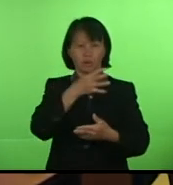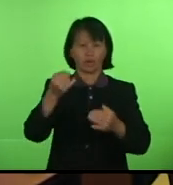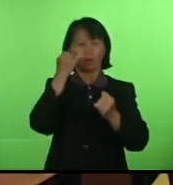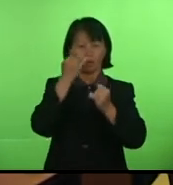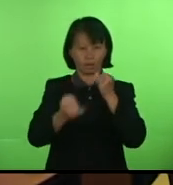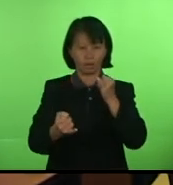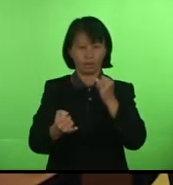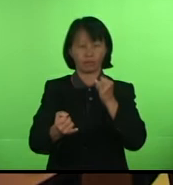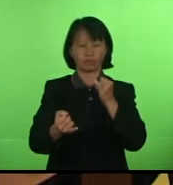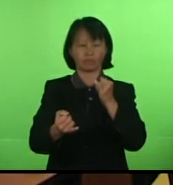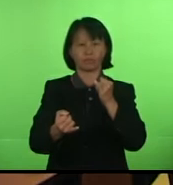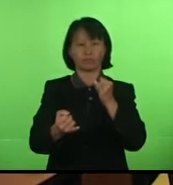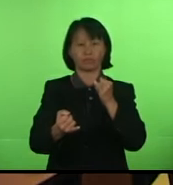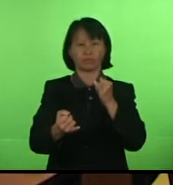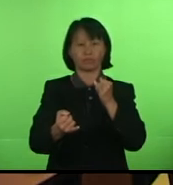gentlemen,